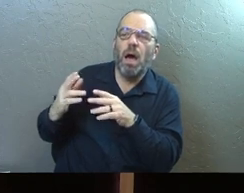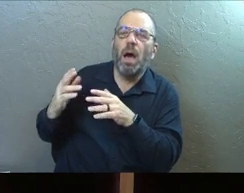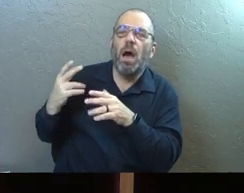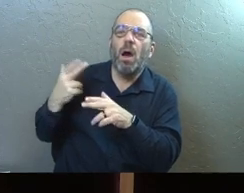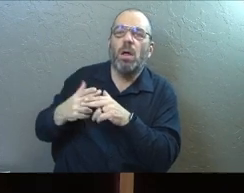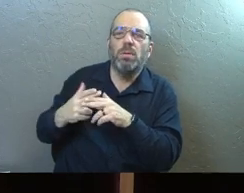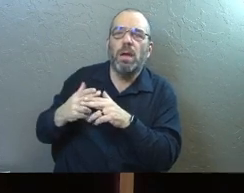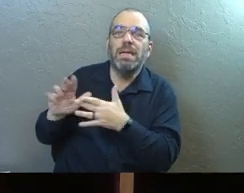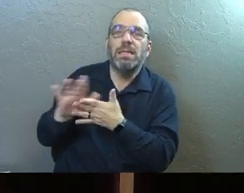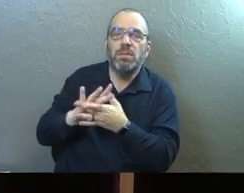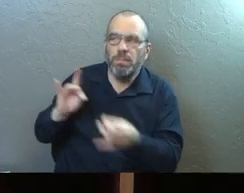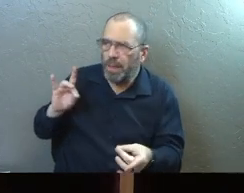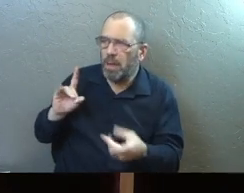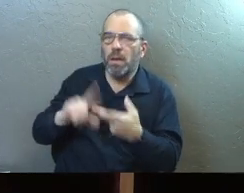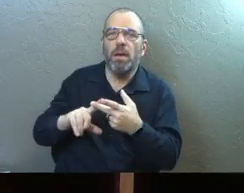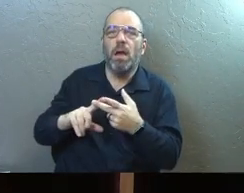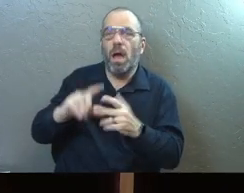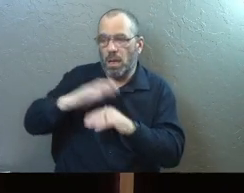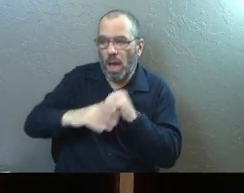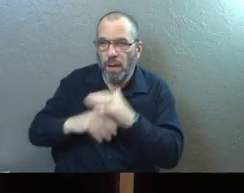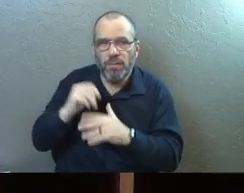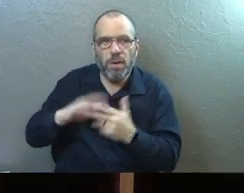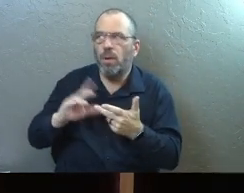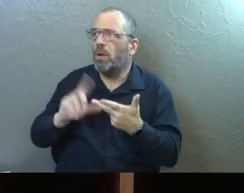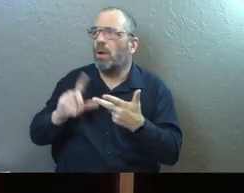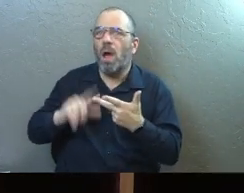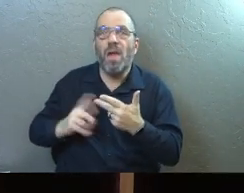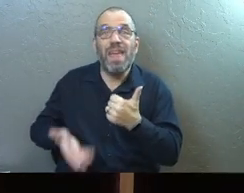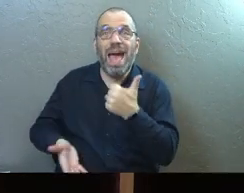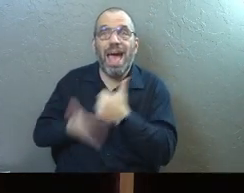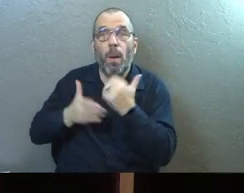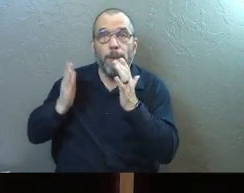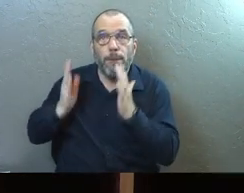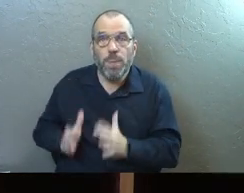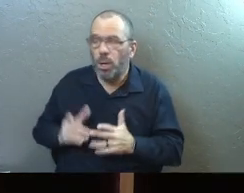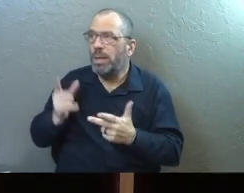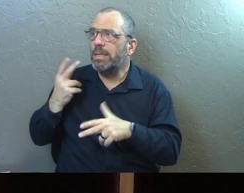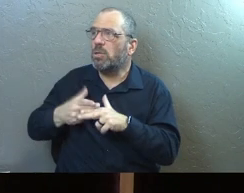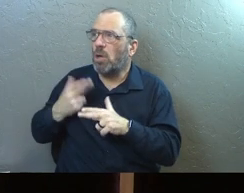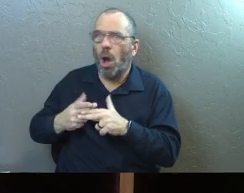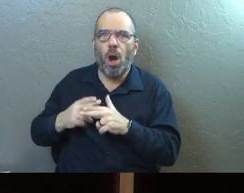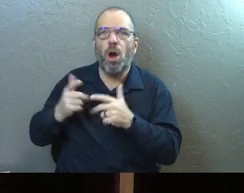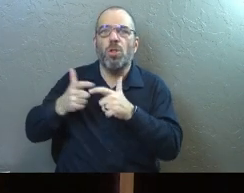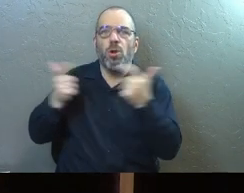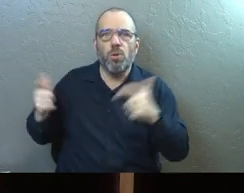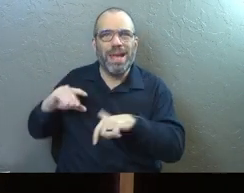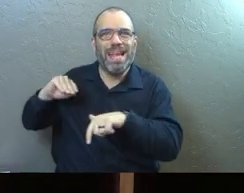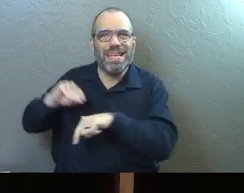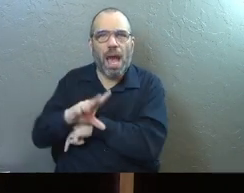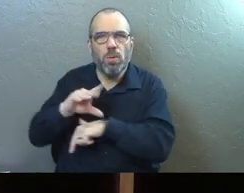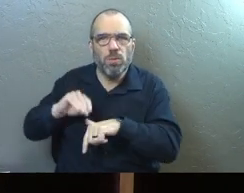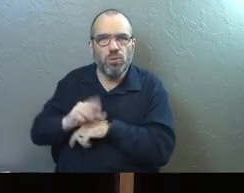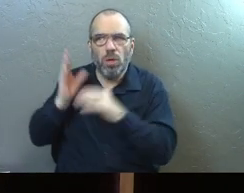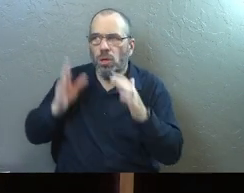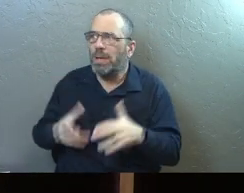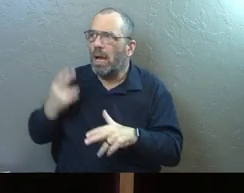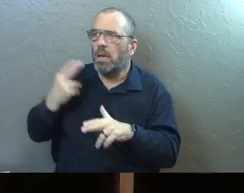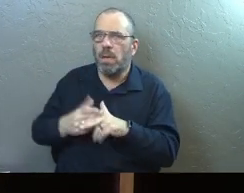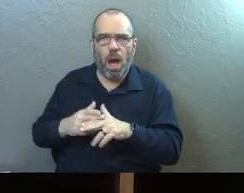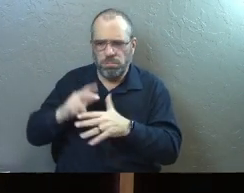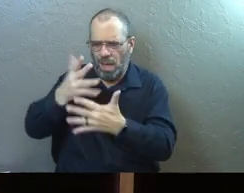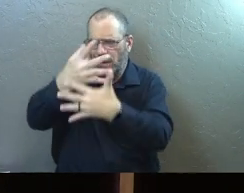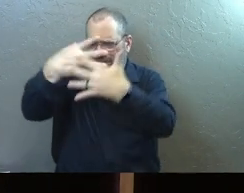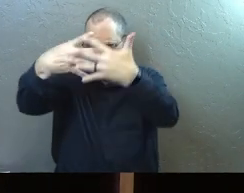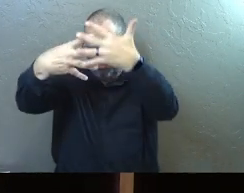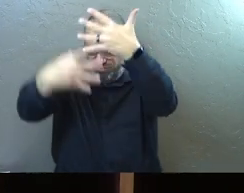Holy Spirit. He's going to be called the Spirit. He's going to be called the Comforter. He's going to be called the Helper. He's going to be called the Great Counselor. He's going to be called